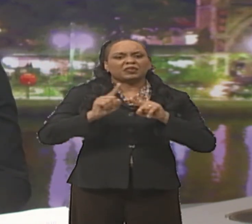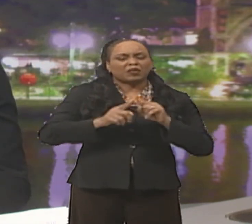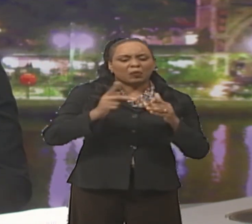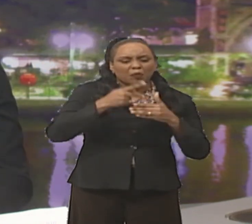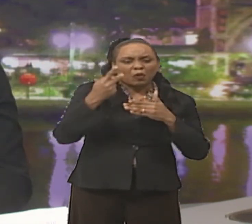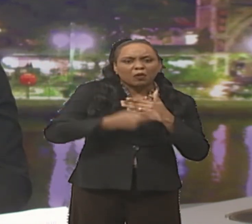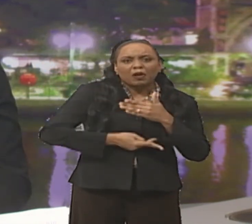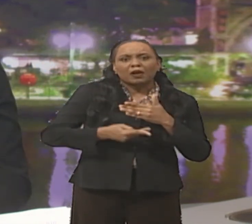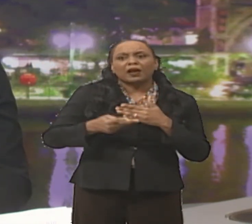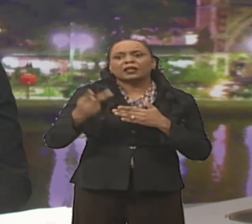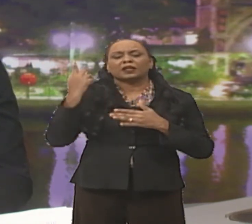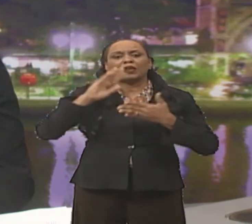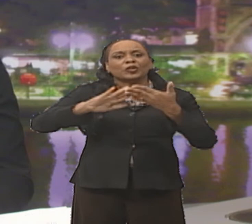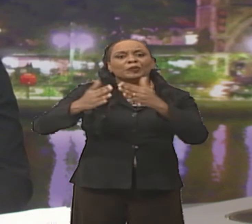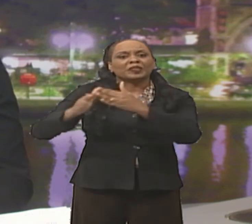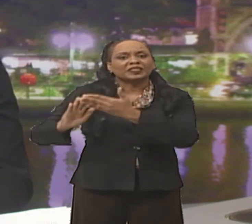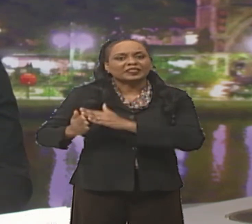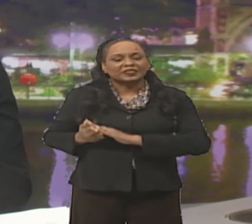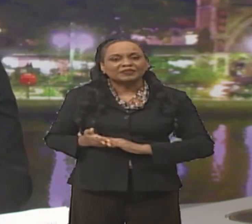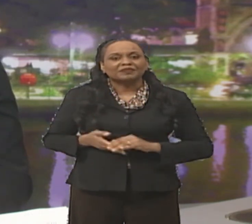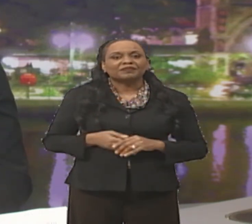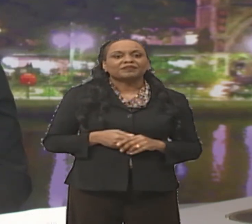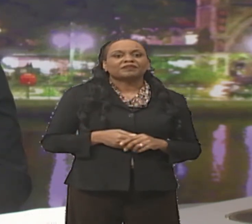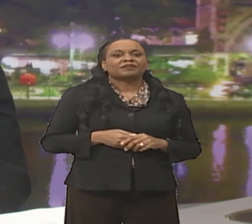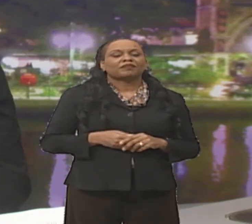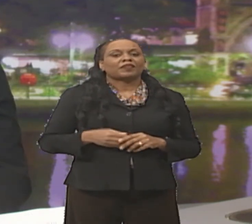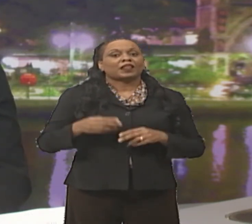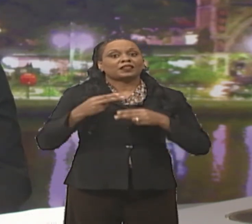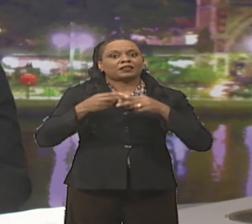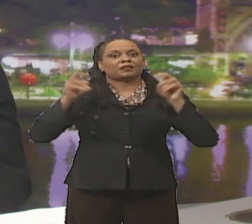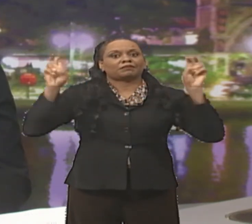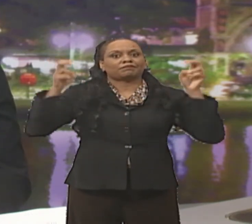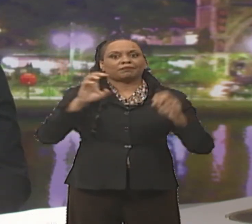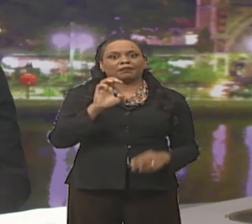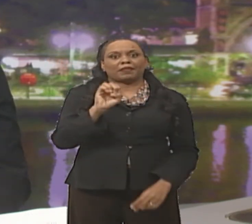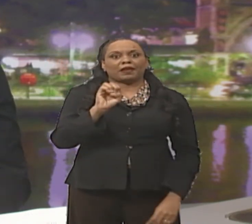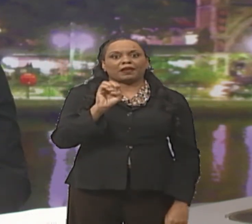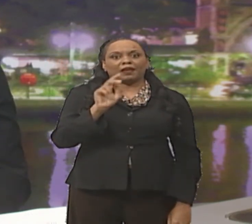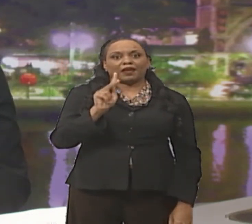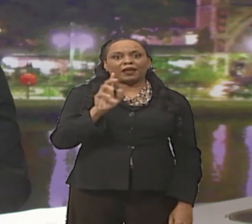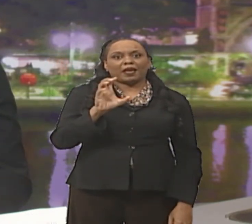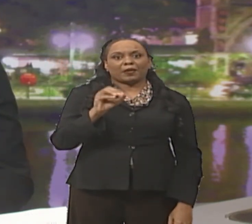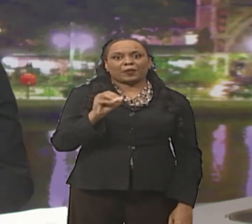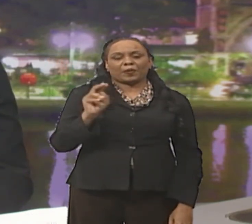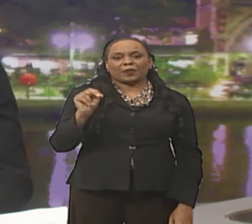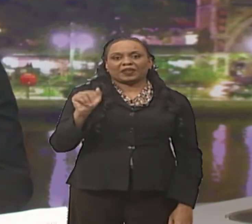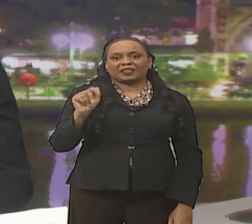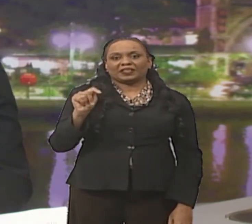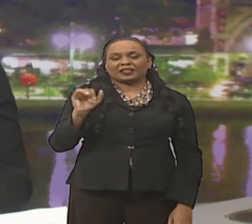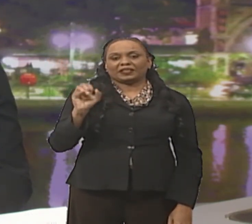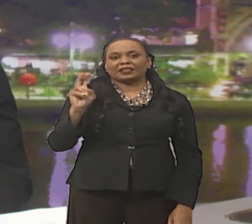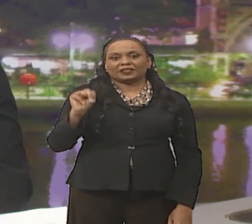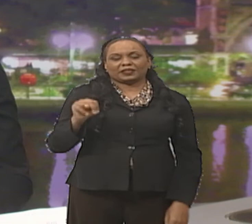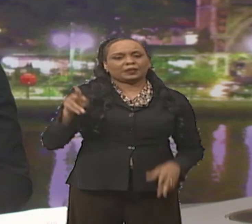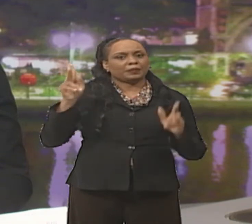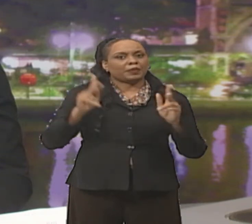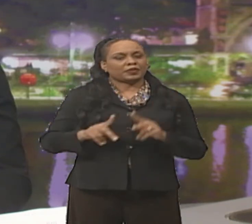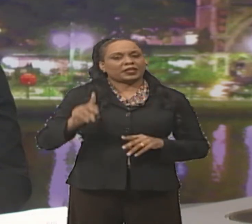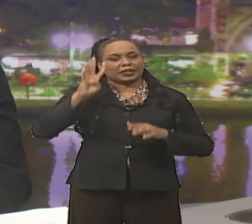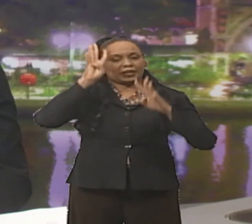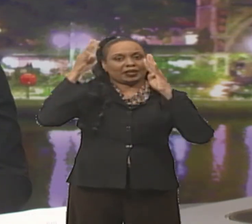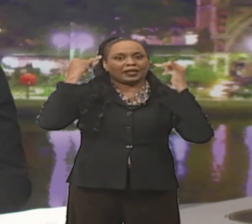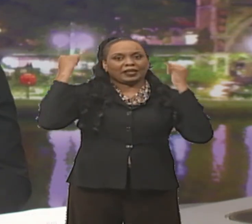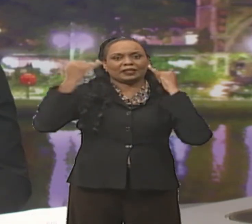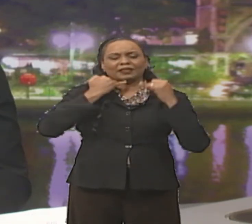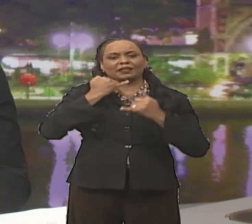several outreach programs. Speaking to CBC News, Echo Nation founder Arnold Gozzi Goslin said he expects an amazing event